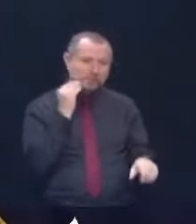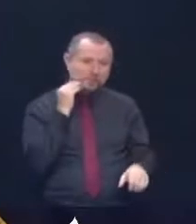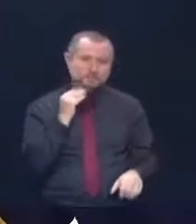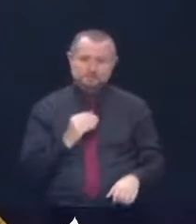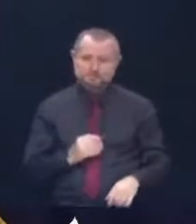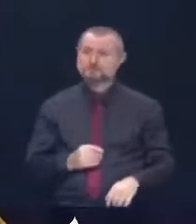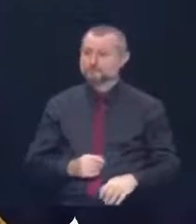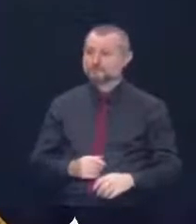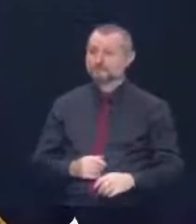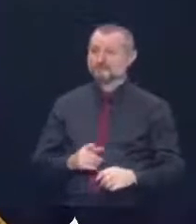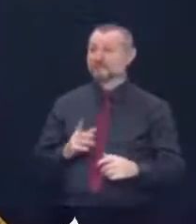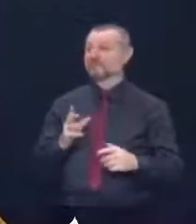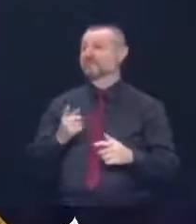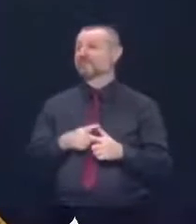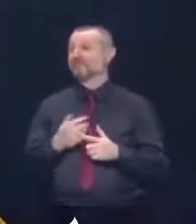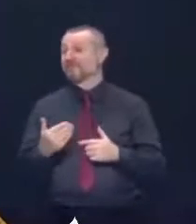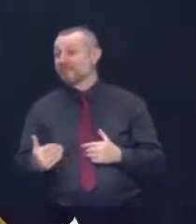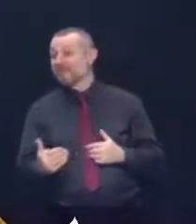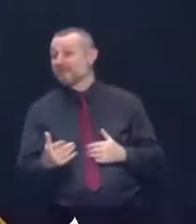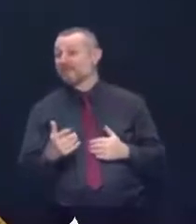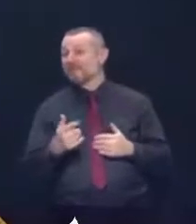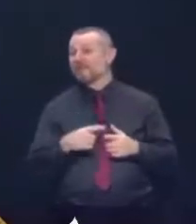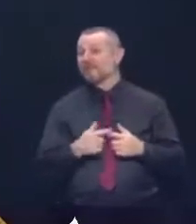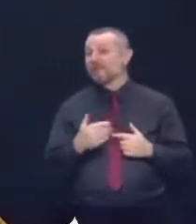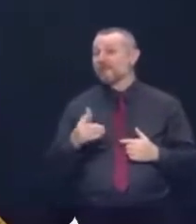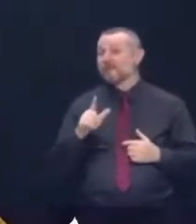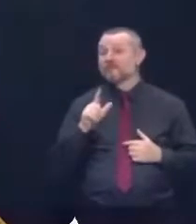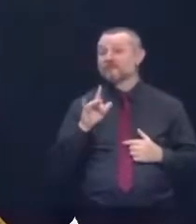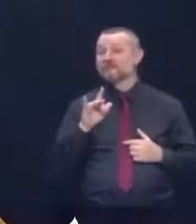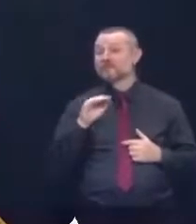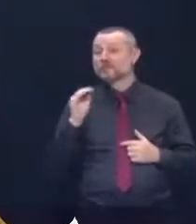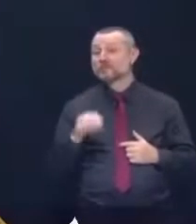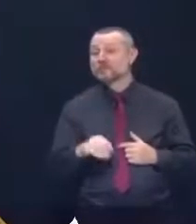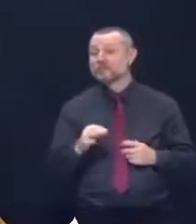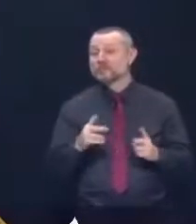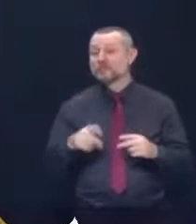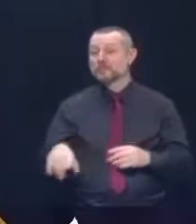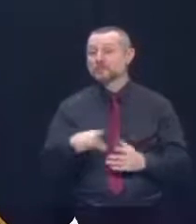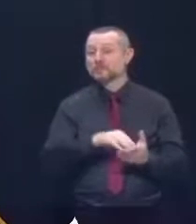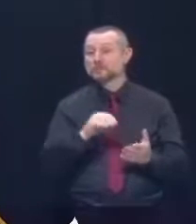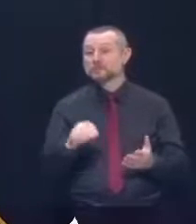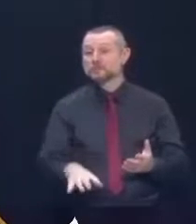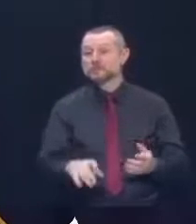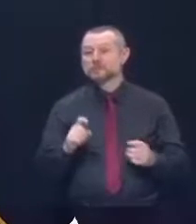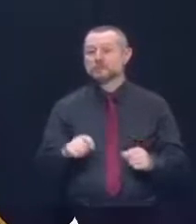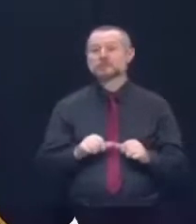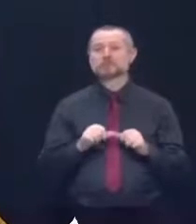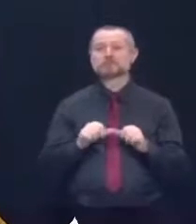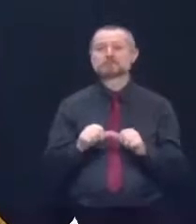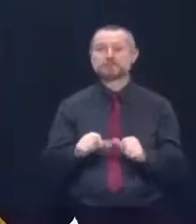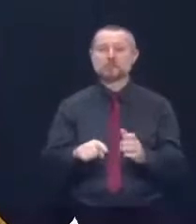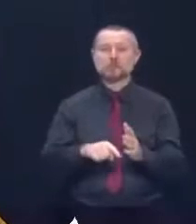then 25% of the student population is tested once a week.